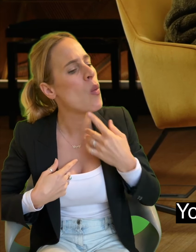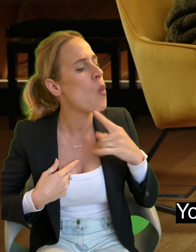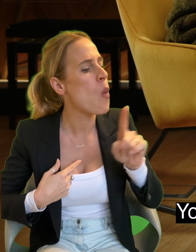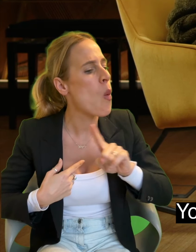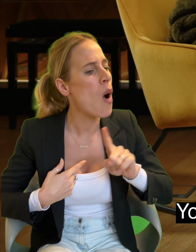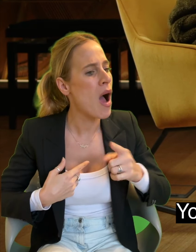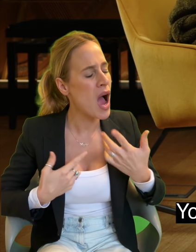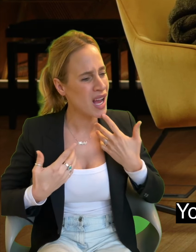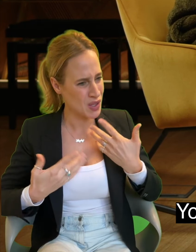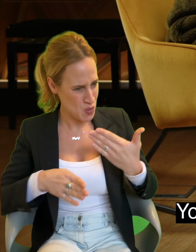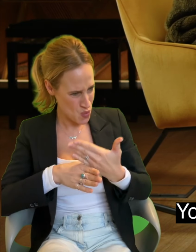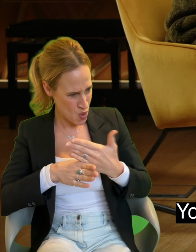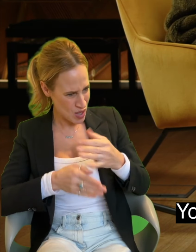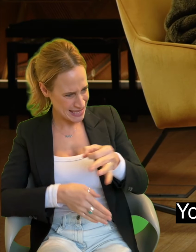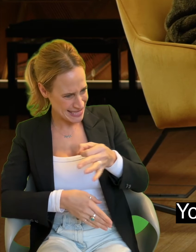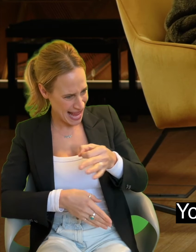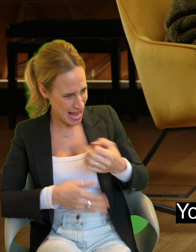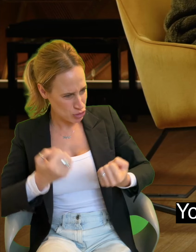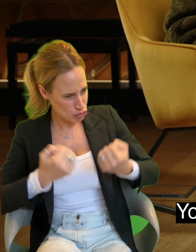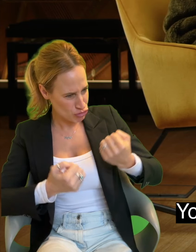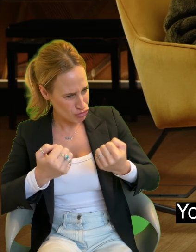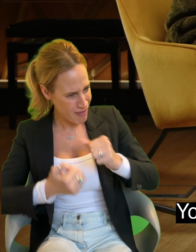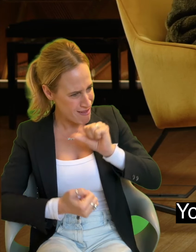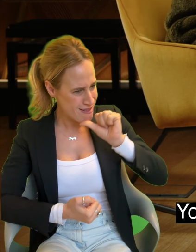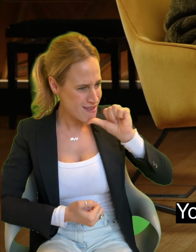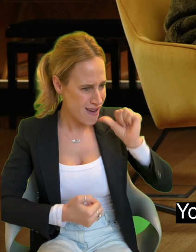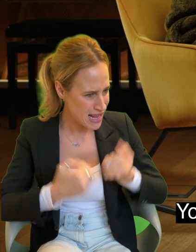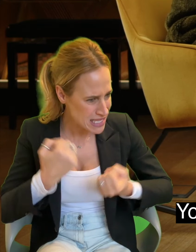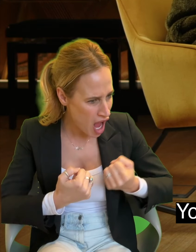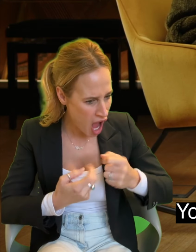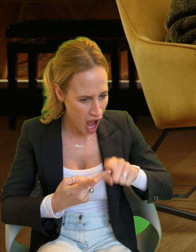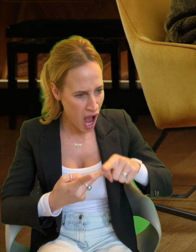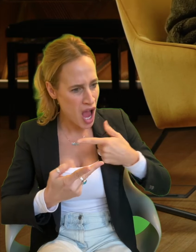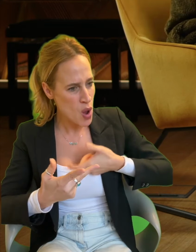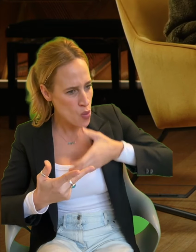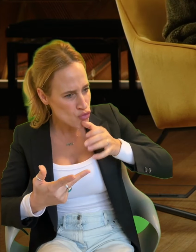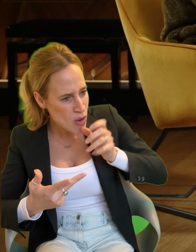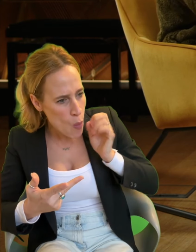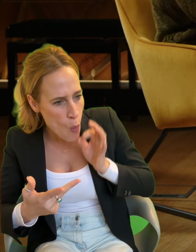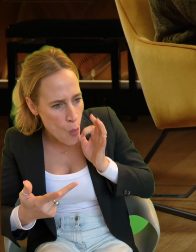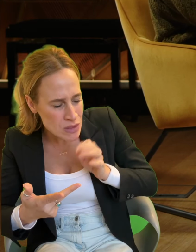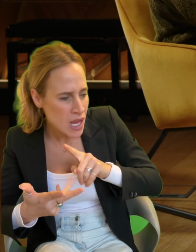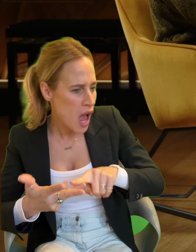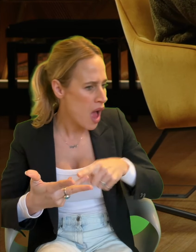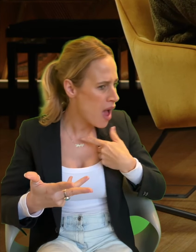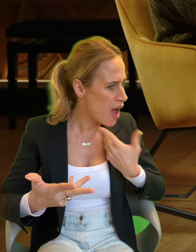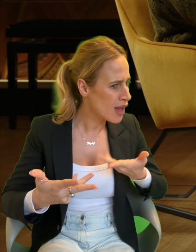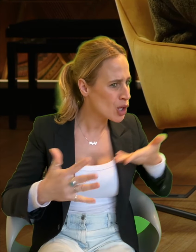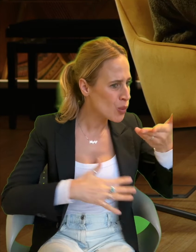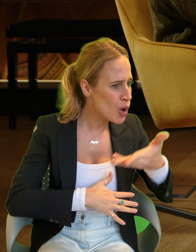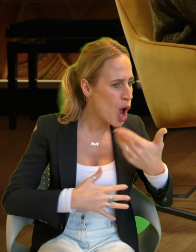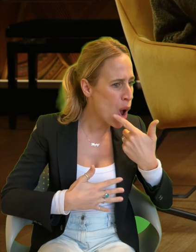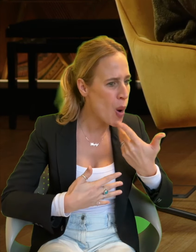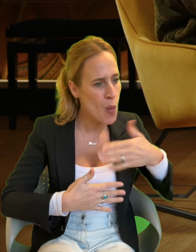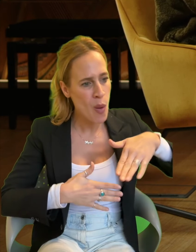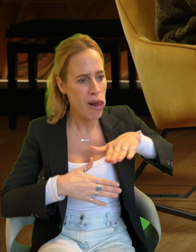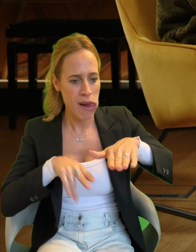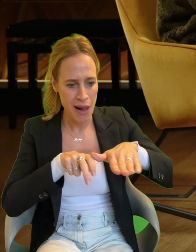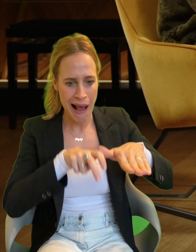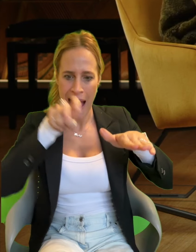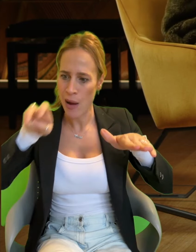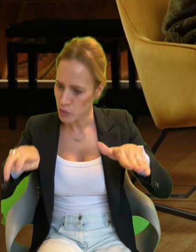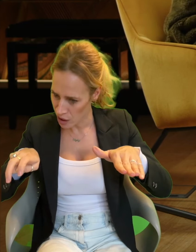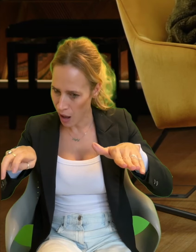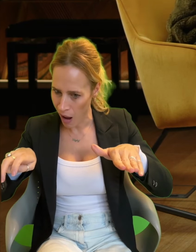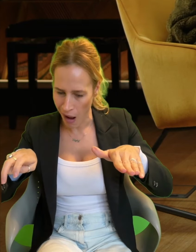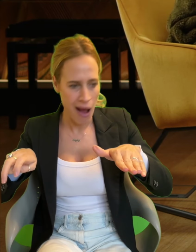Manchester, you drive a nice car, you drink, you got food, you got water, you can pull up in a car park, you can get out of your car,